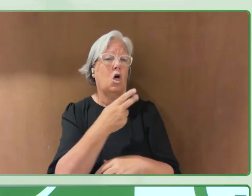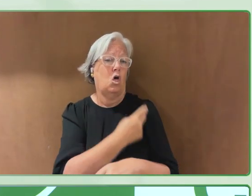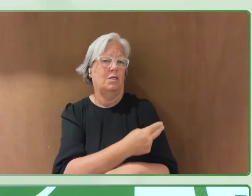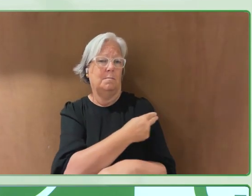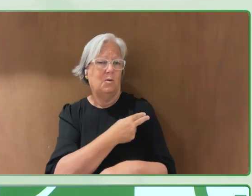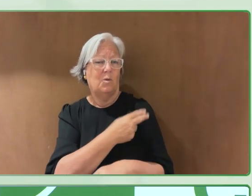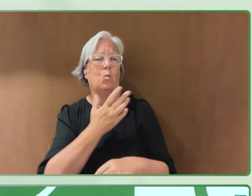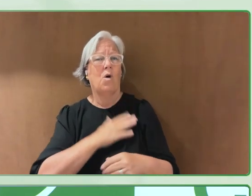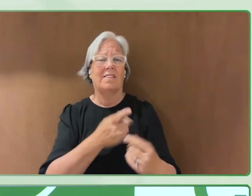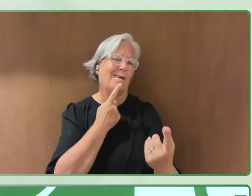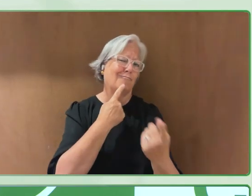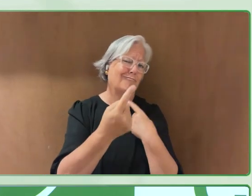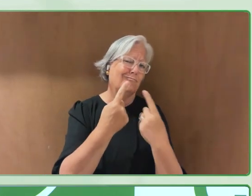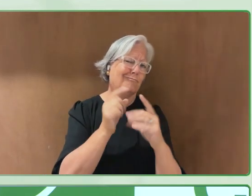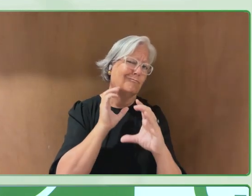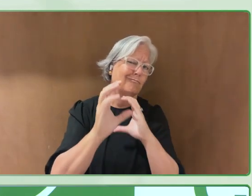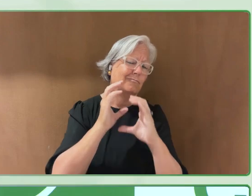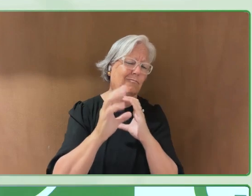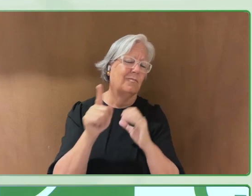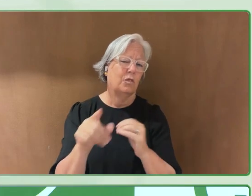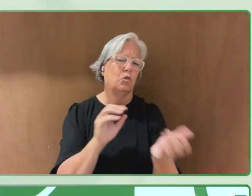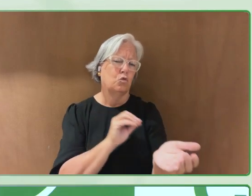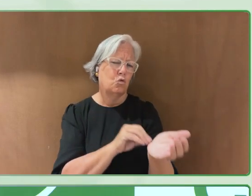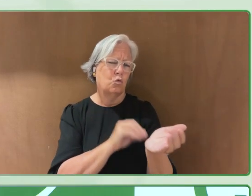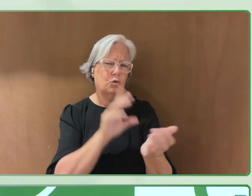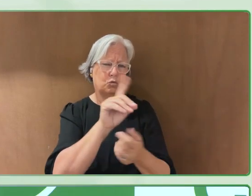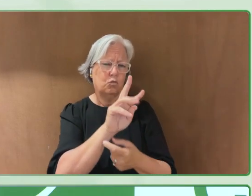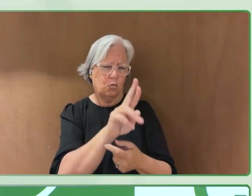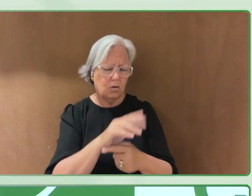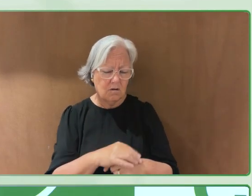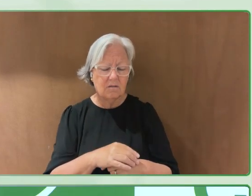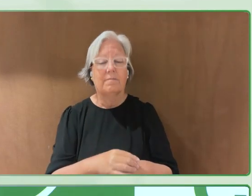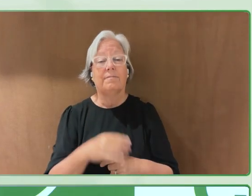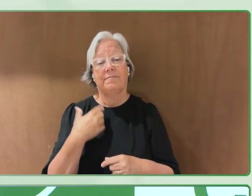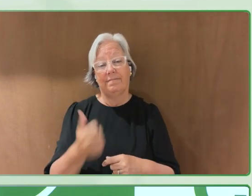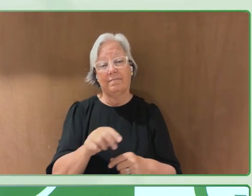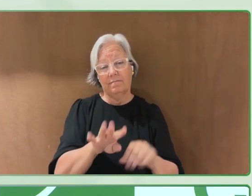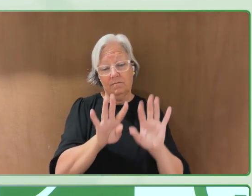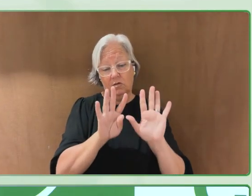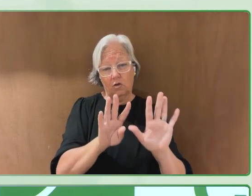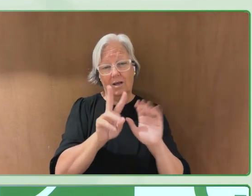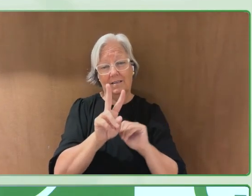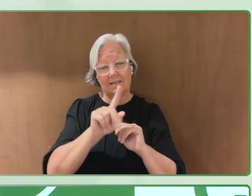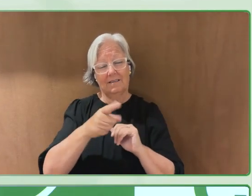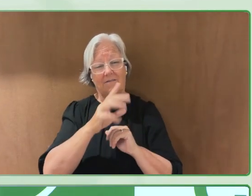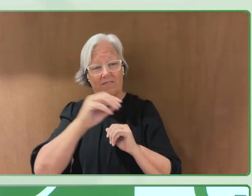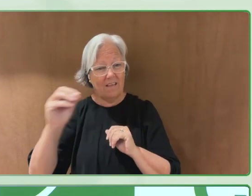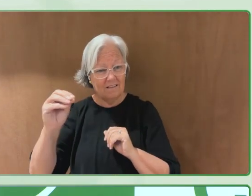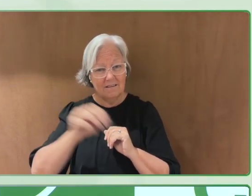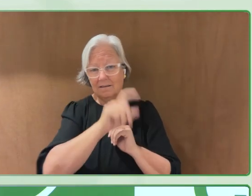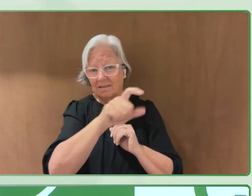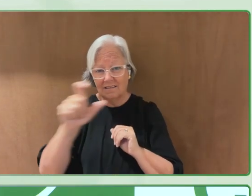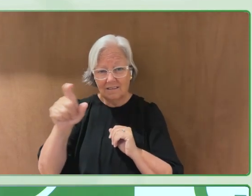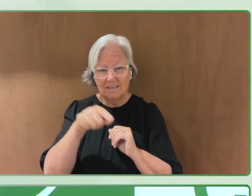doctors. Moreover, we have 97,000 beneficiaries in the existing markets, which includes Pakistan,